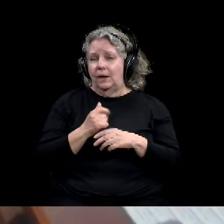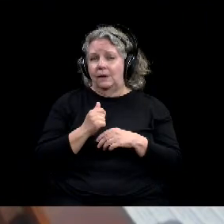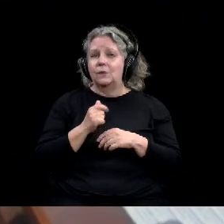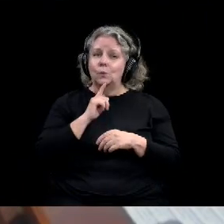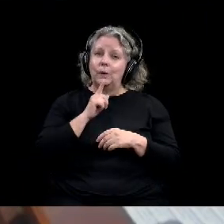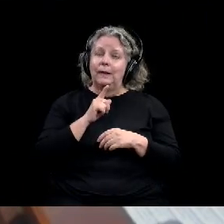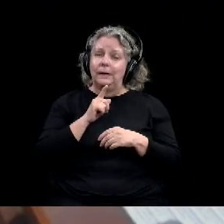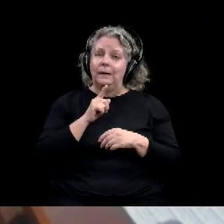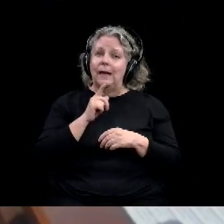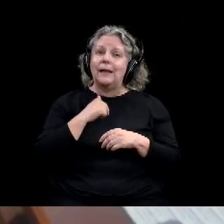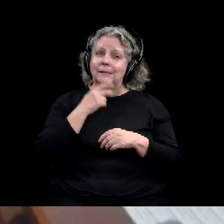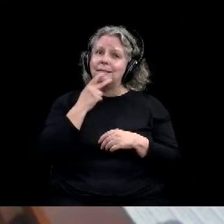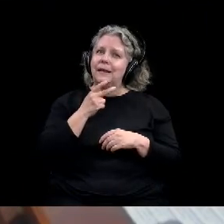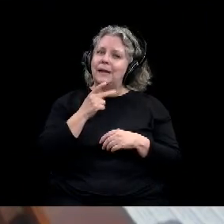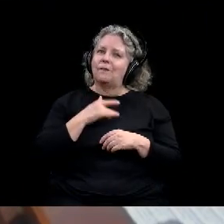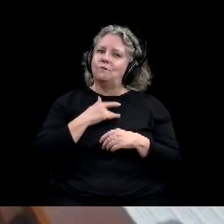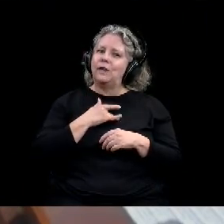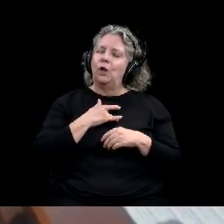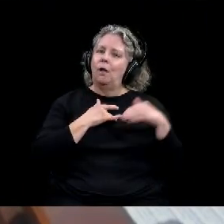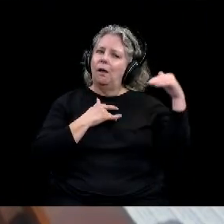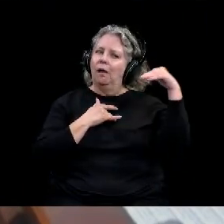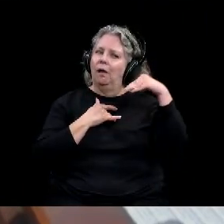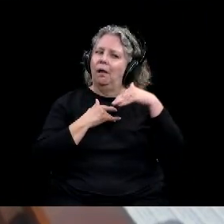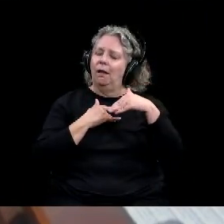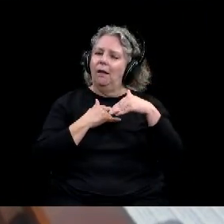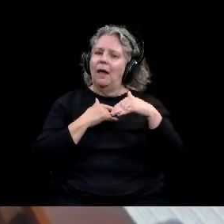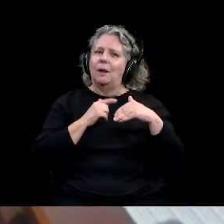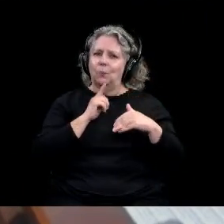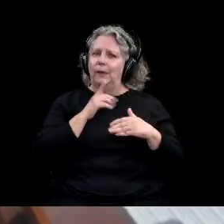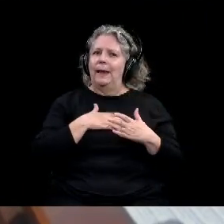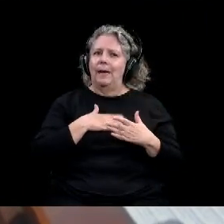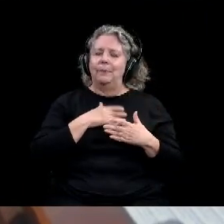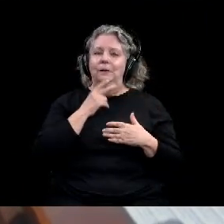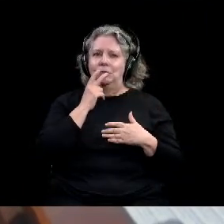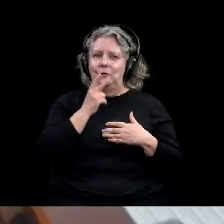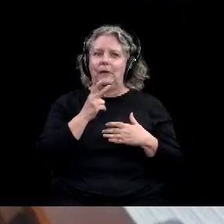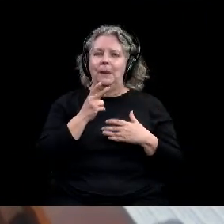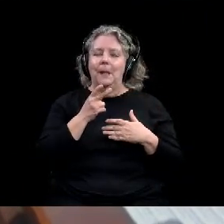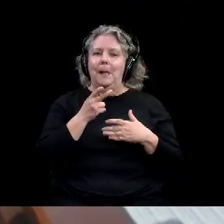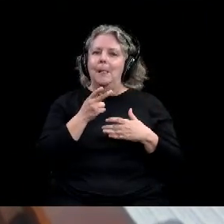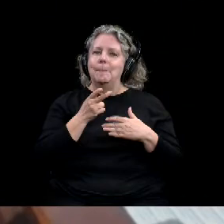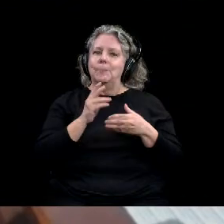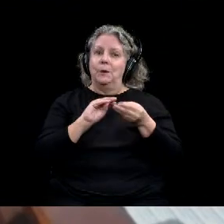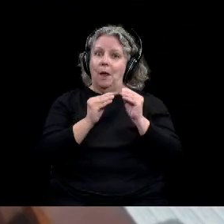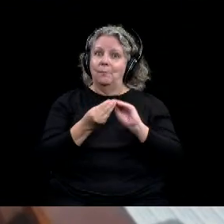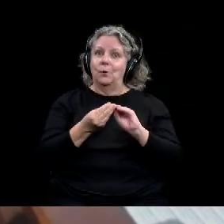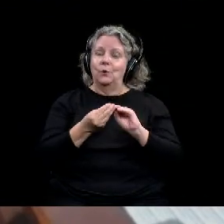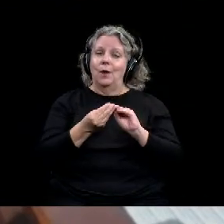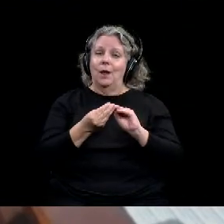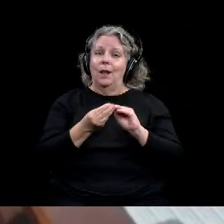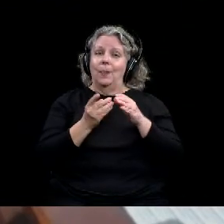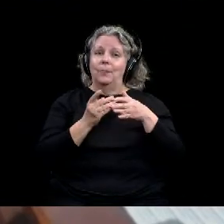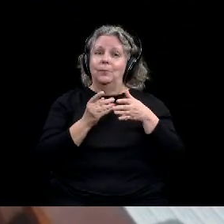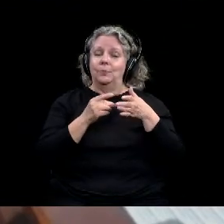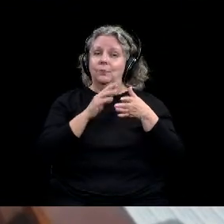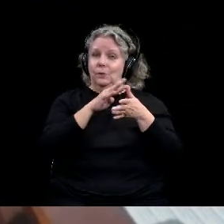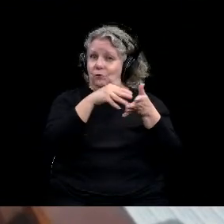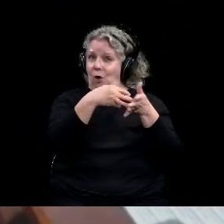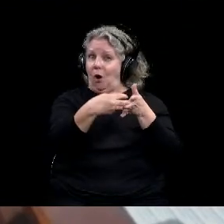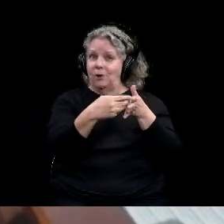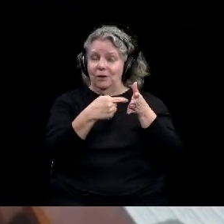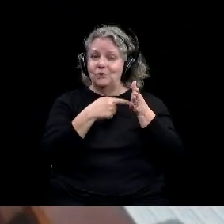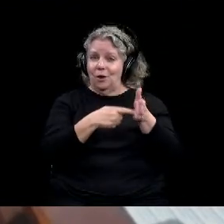what the numbers are reflecting. So Dr. Patillo alluded to some declining